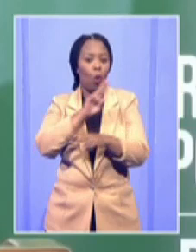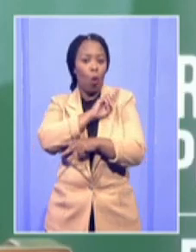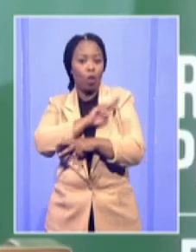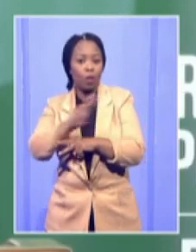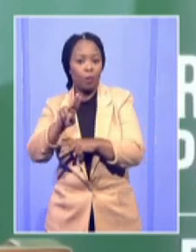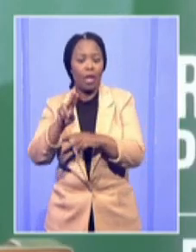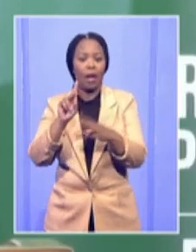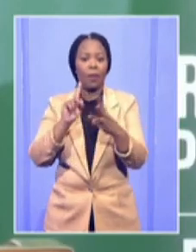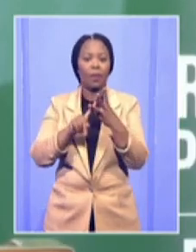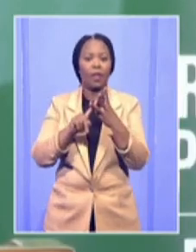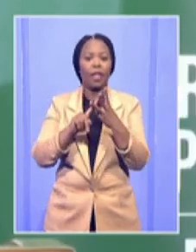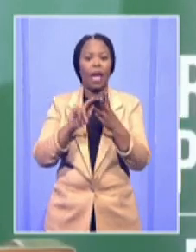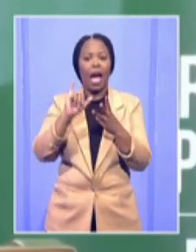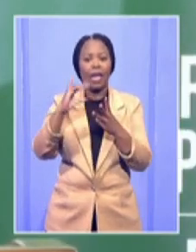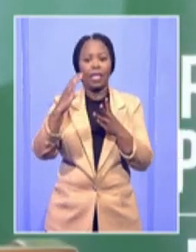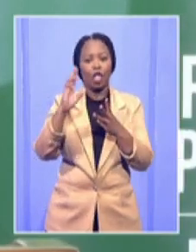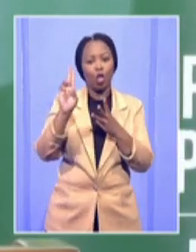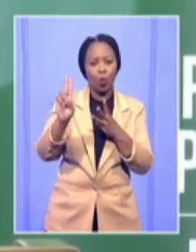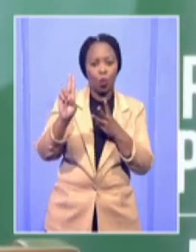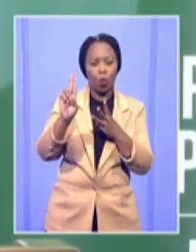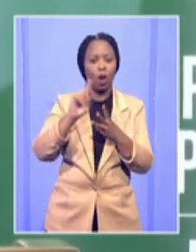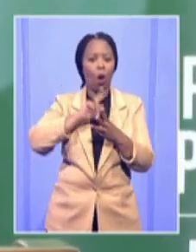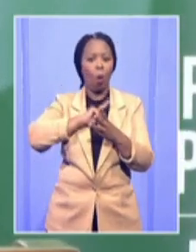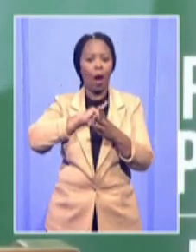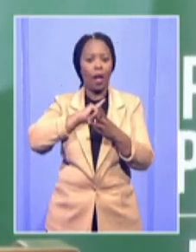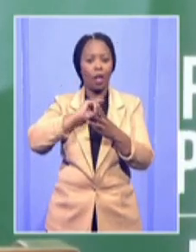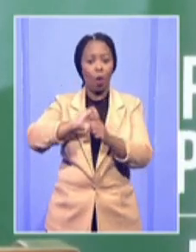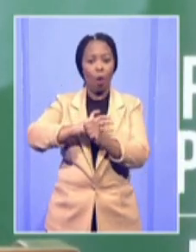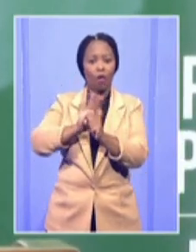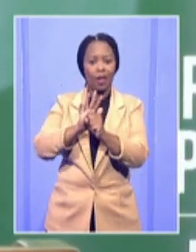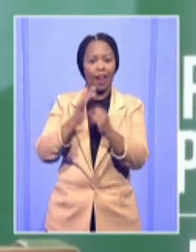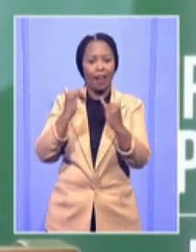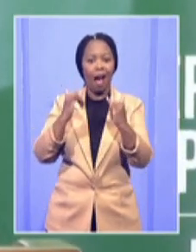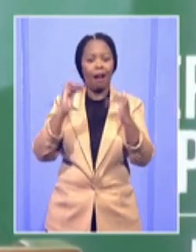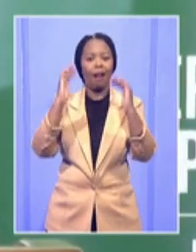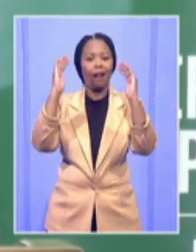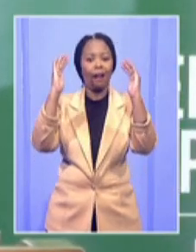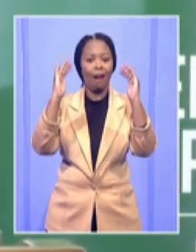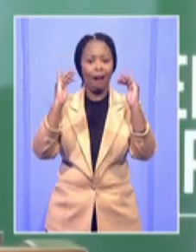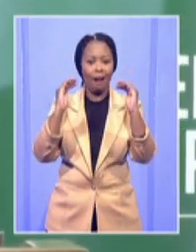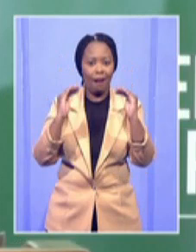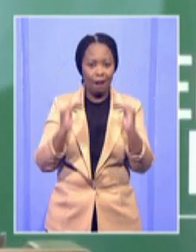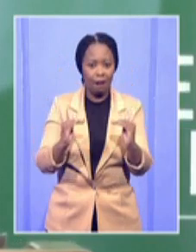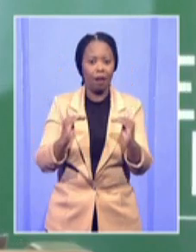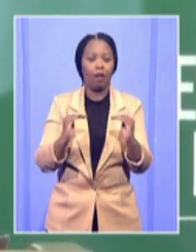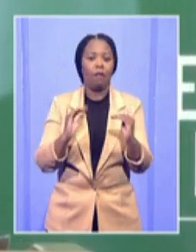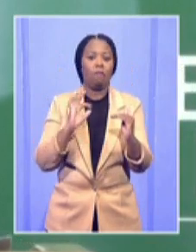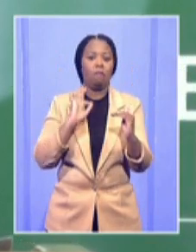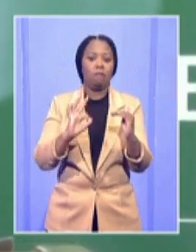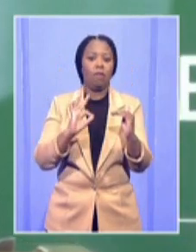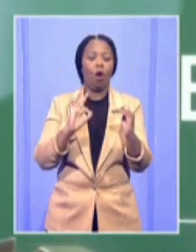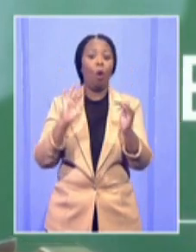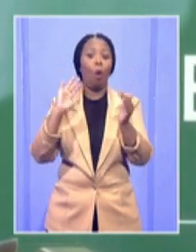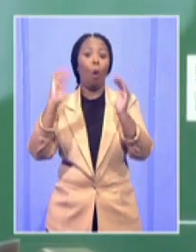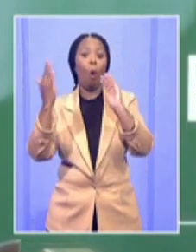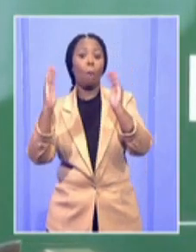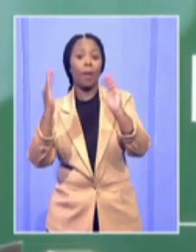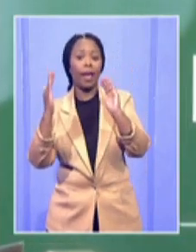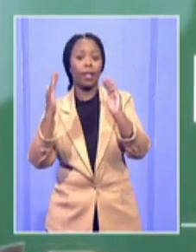intensive care admissions due to COVID-19 have reduced substantially compared to the same period last